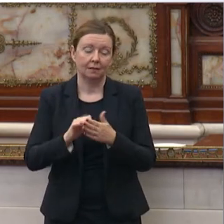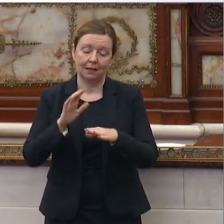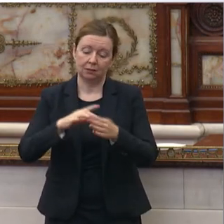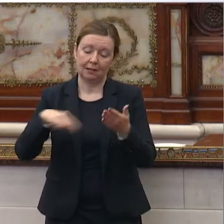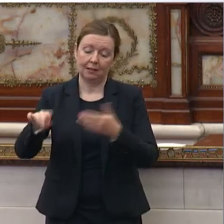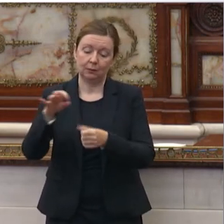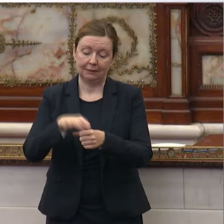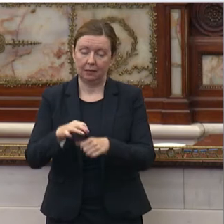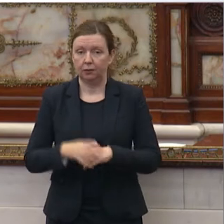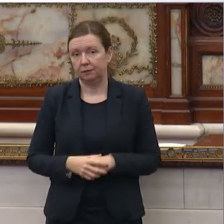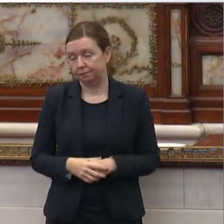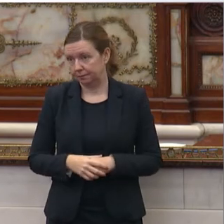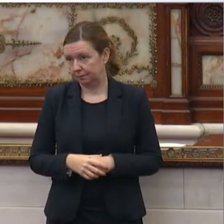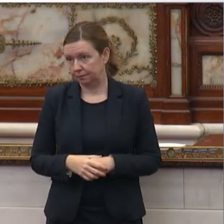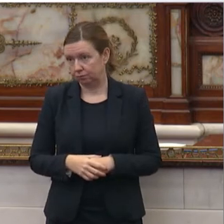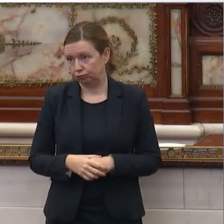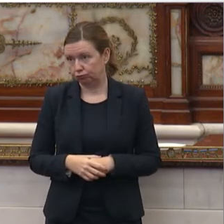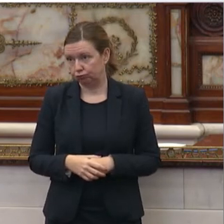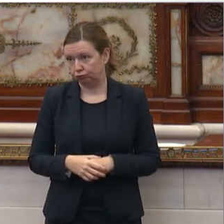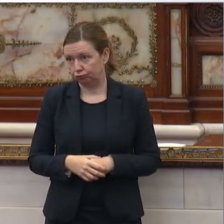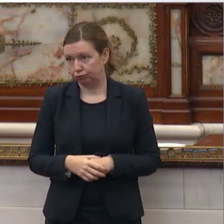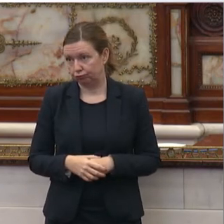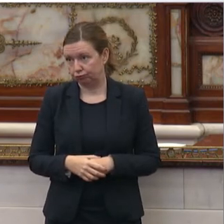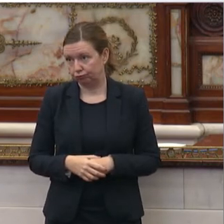next week's calendar.